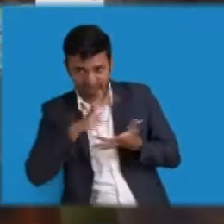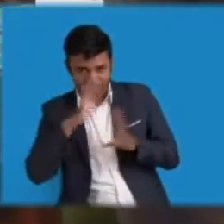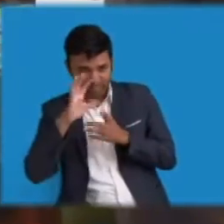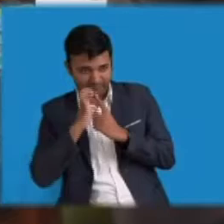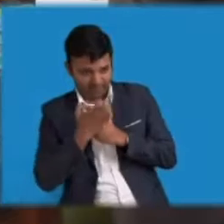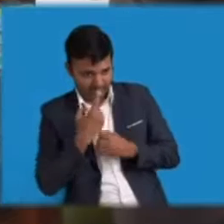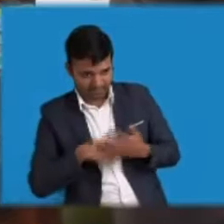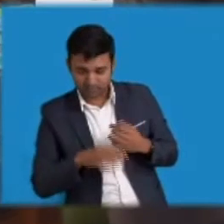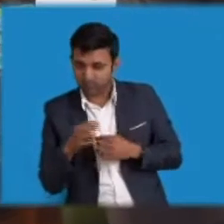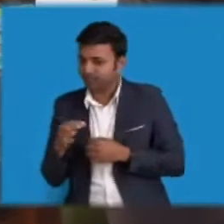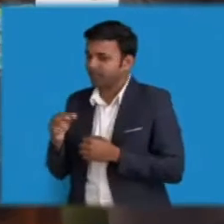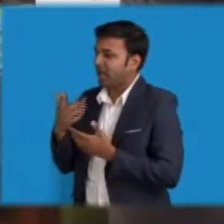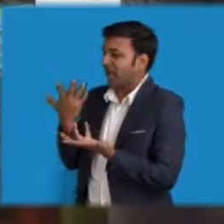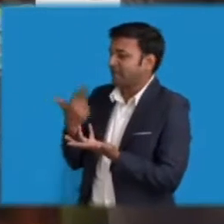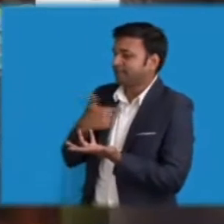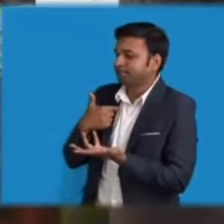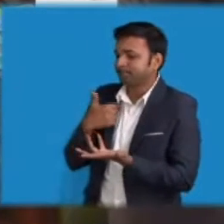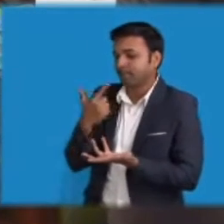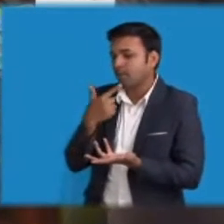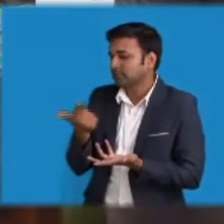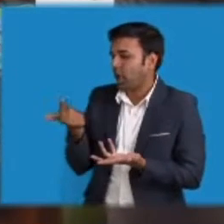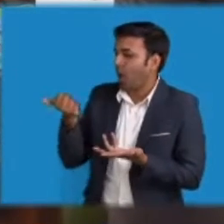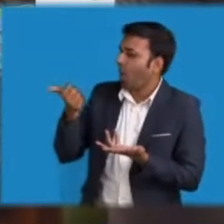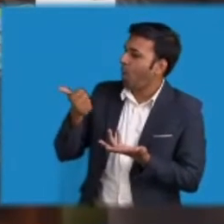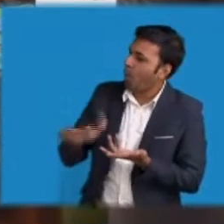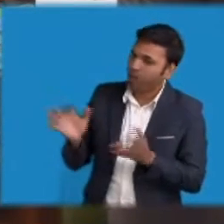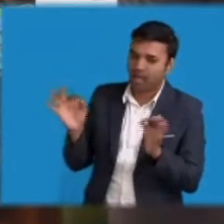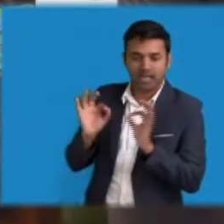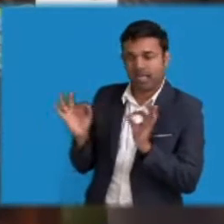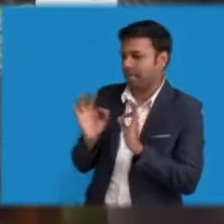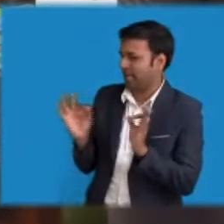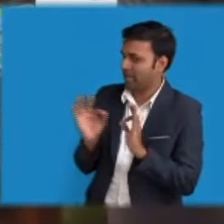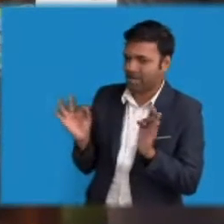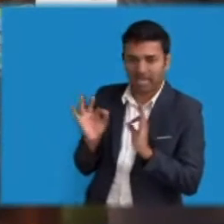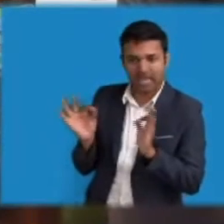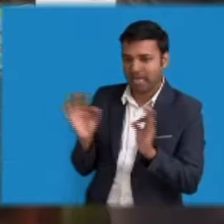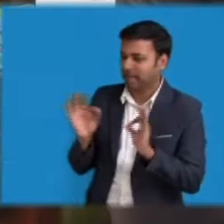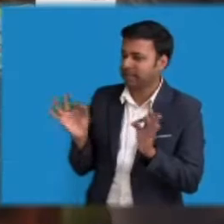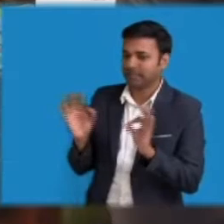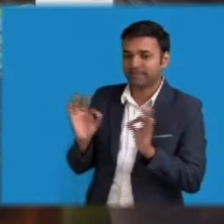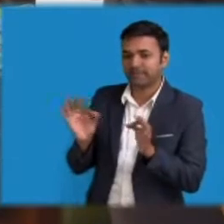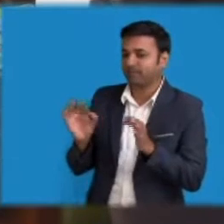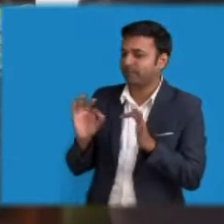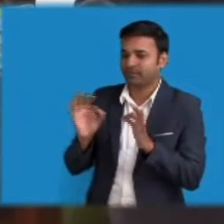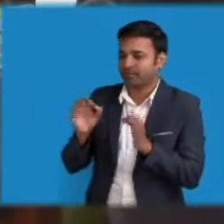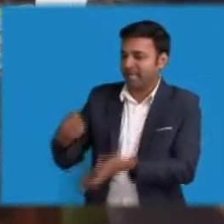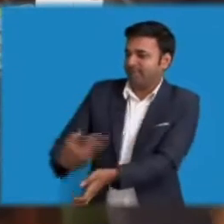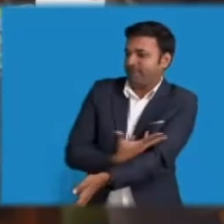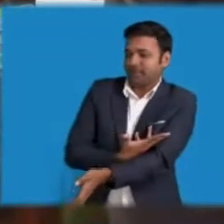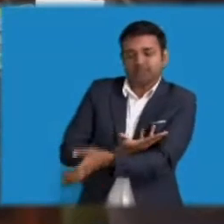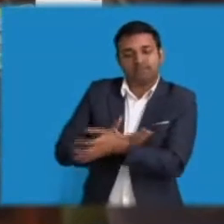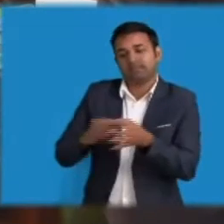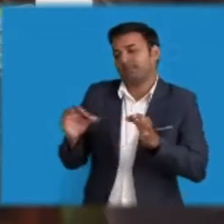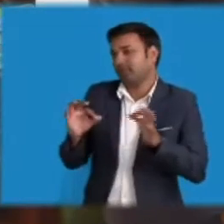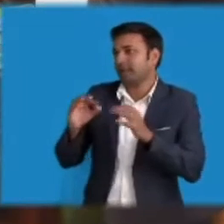there's no, there will be no effect on the environment as the ship the way it is right